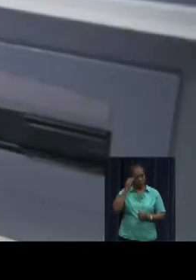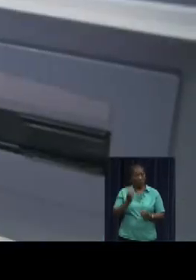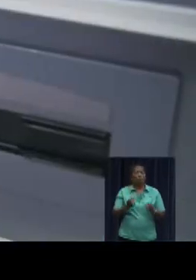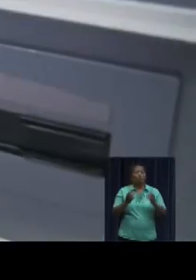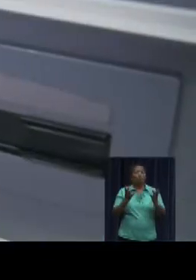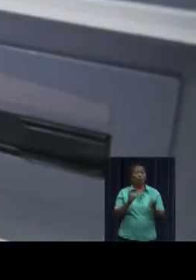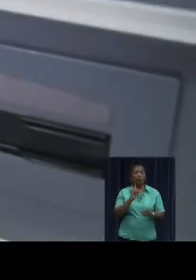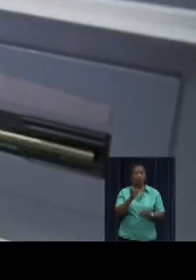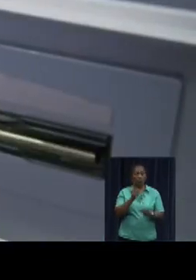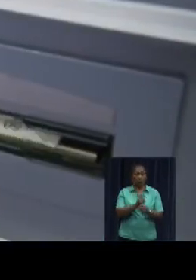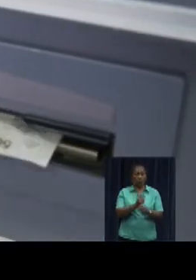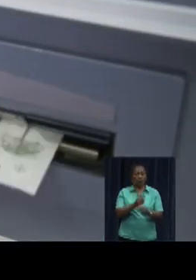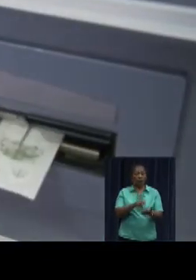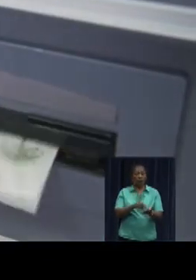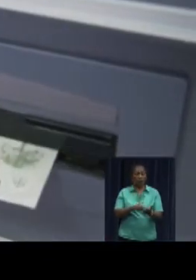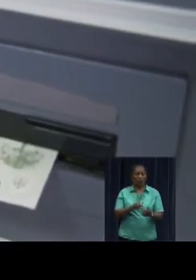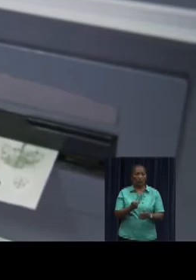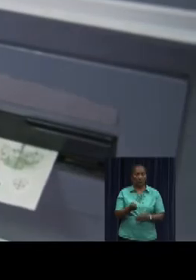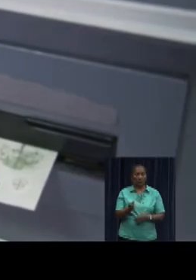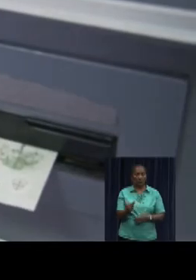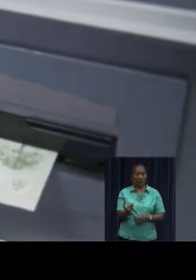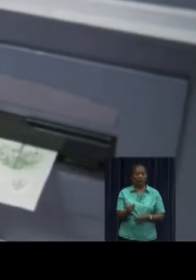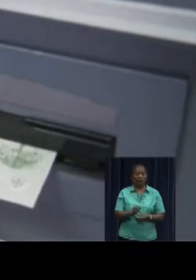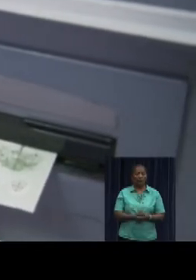how to use this card.